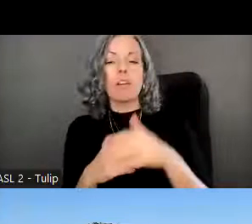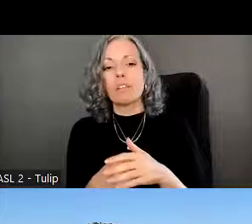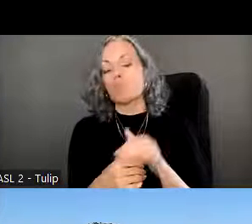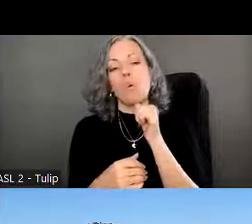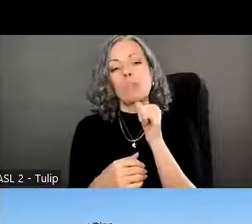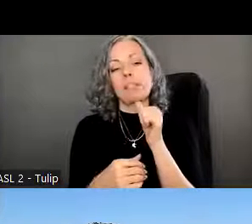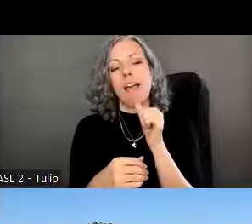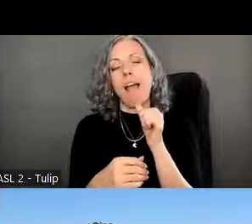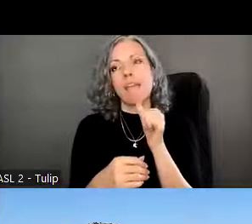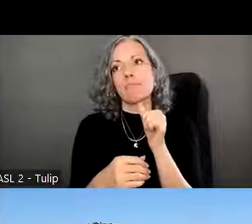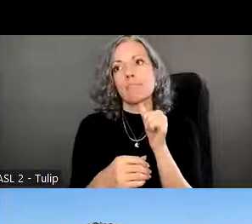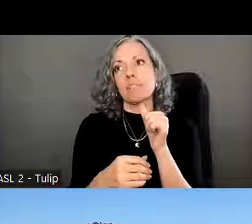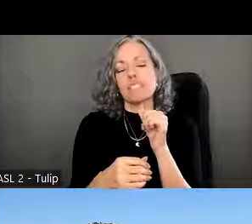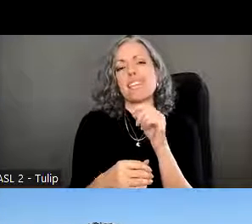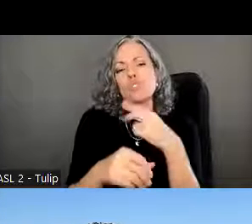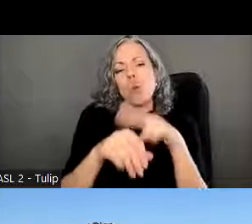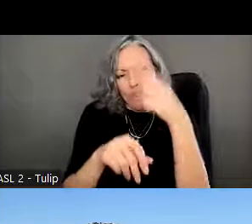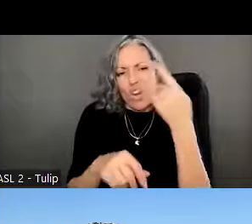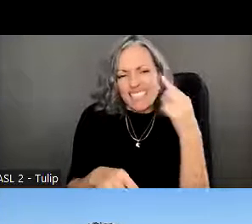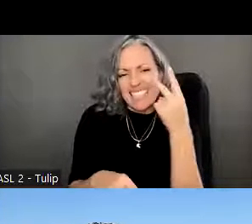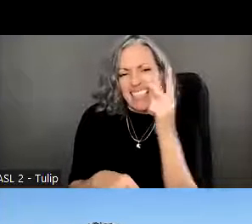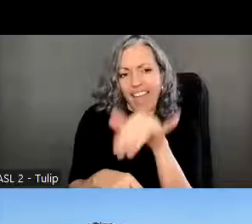unusual for us. Next slide.